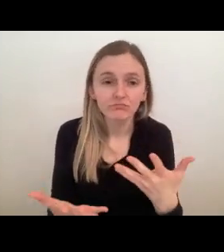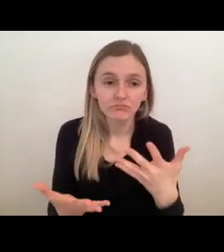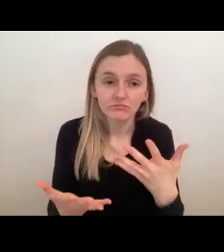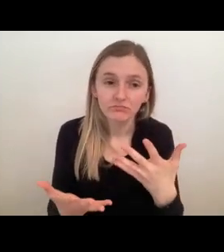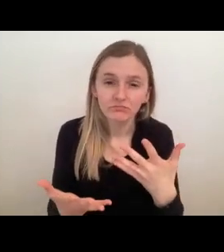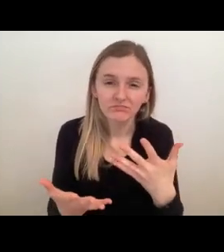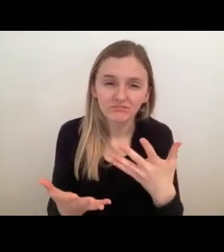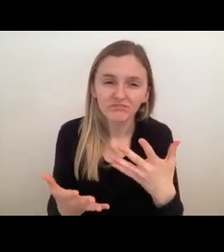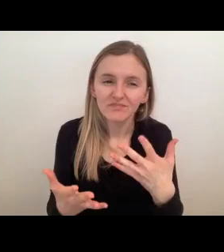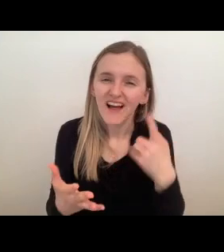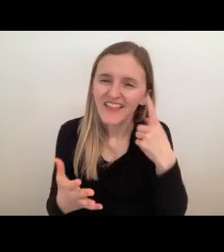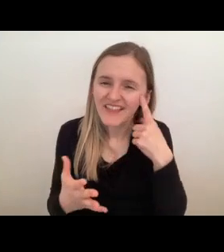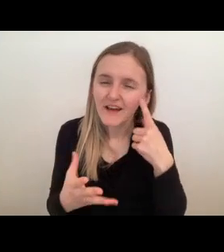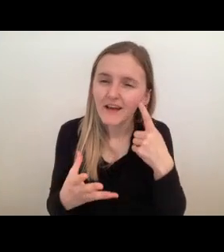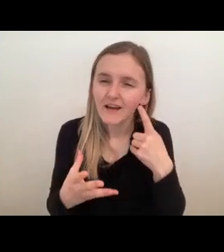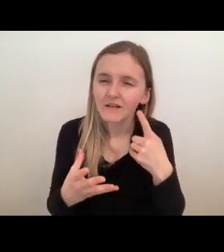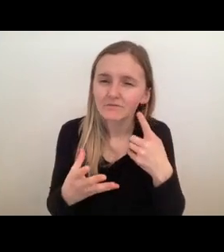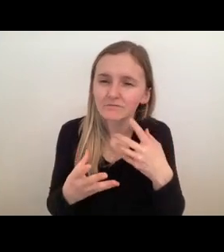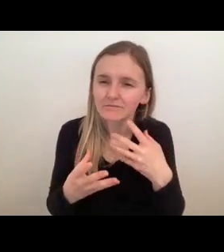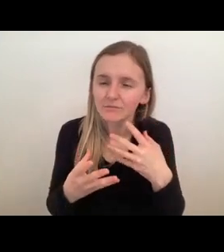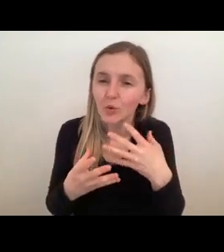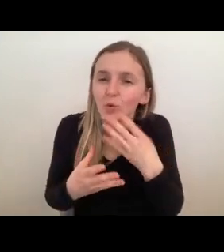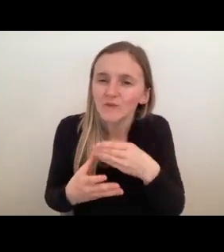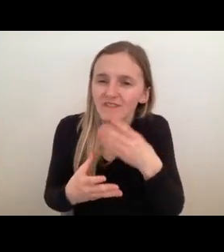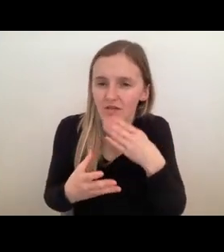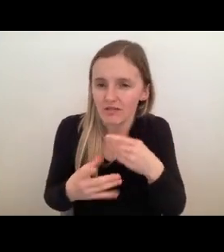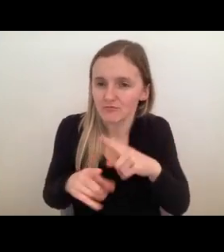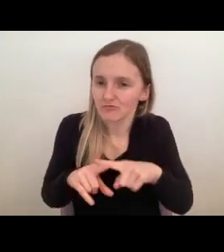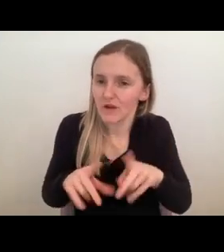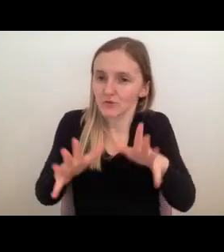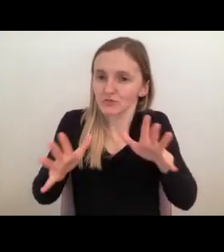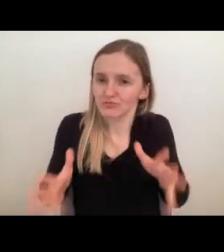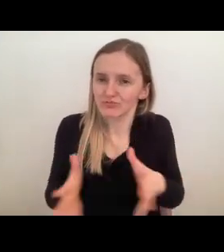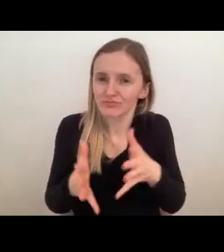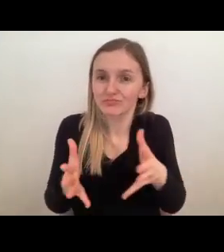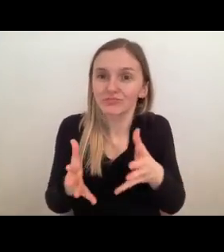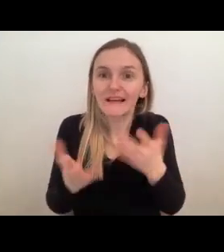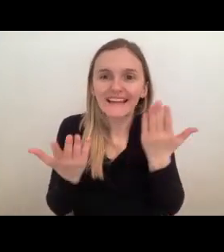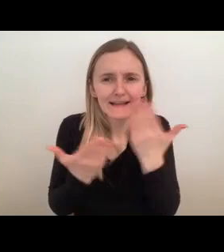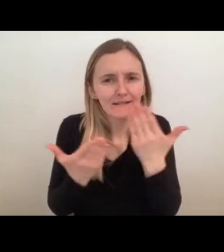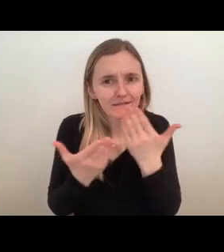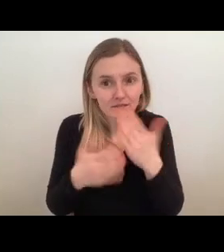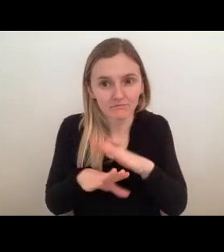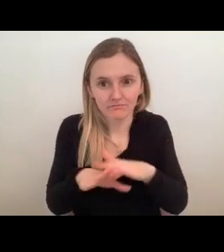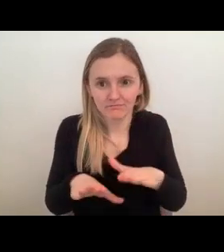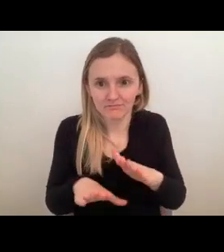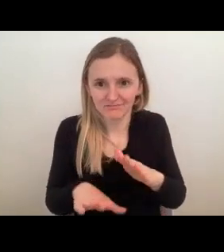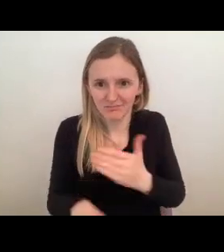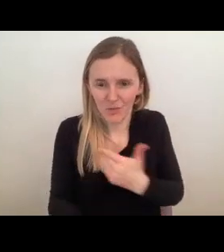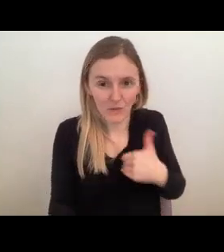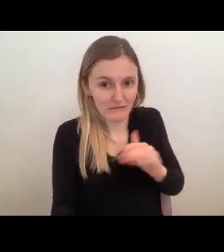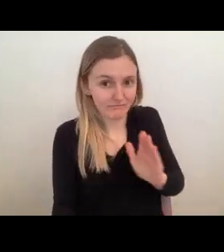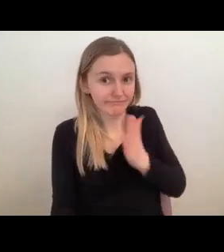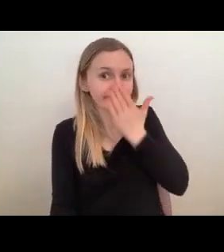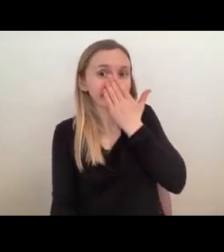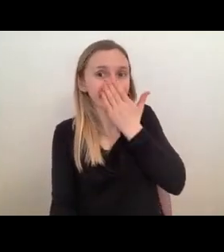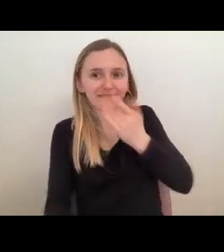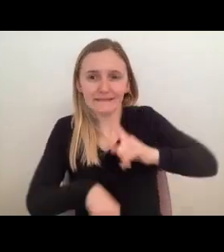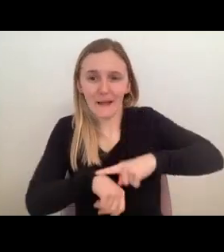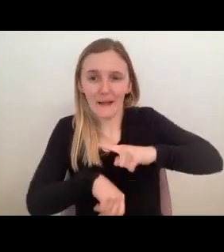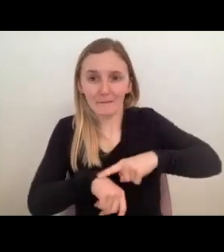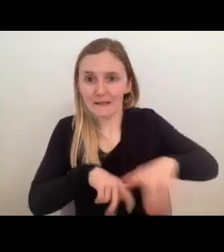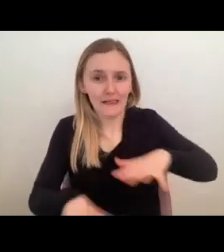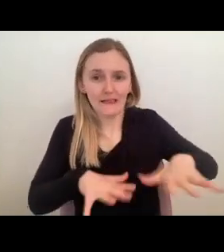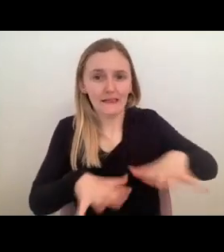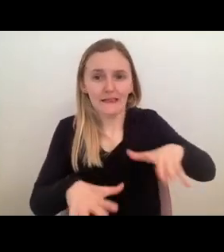maybe work on that in the evening when you're not sort of under those time constraints, which you are in the morning, trying to get